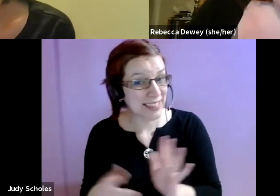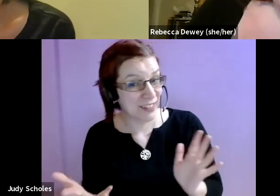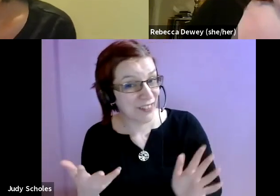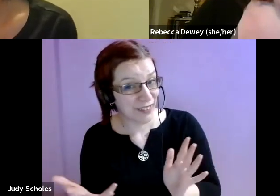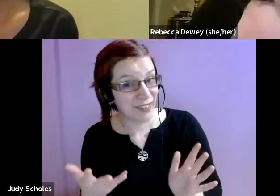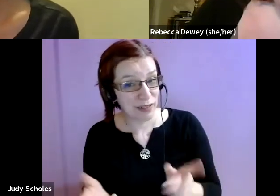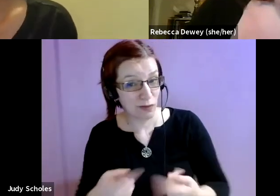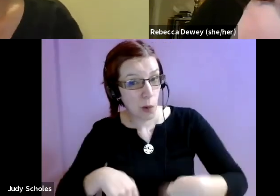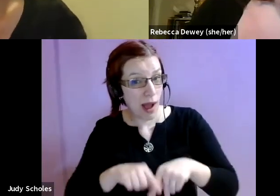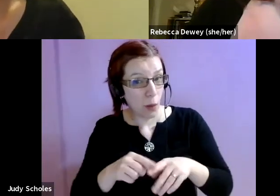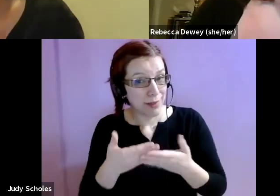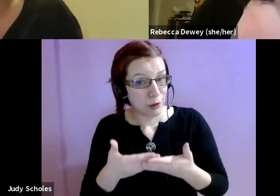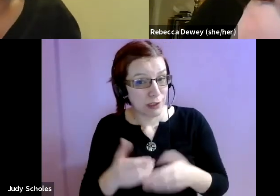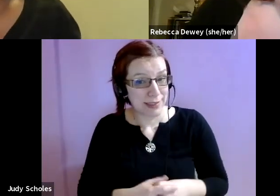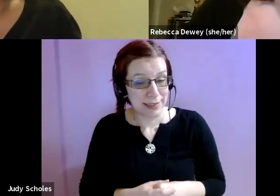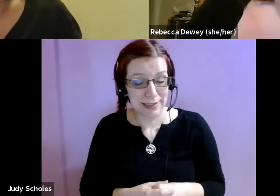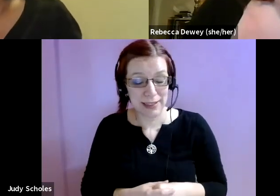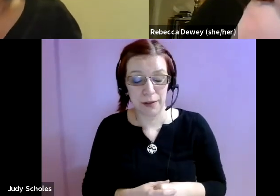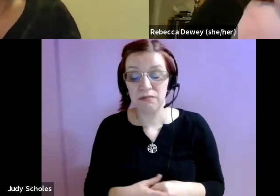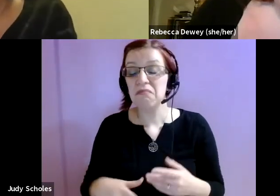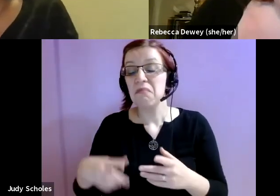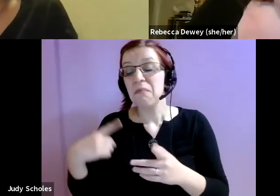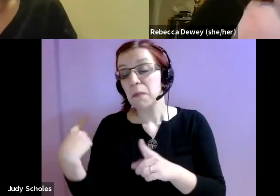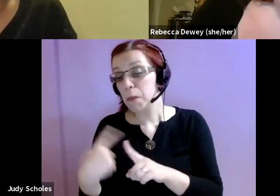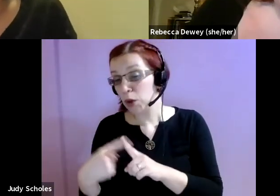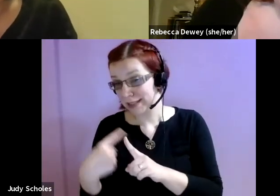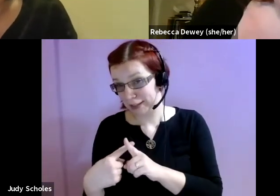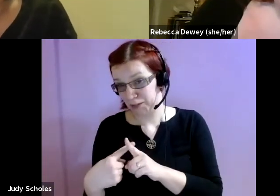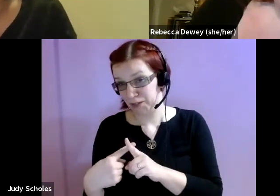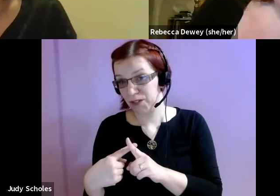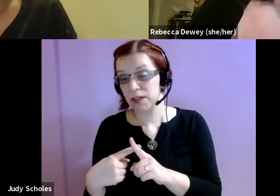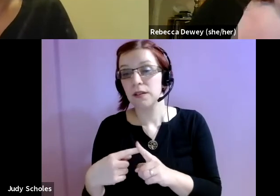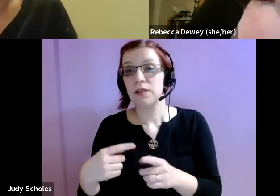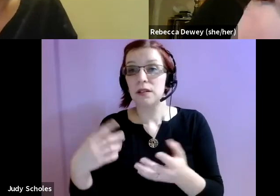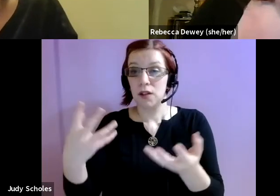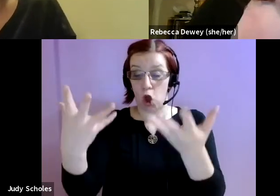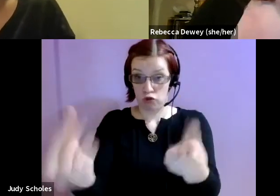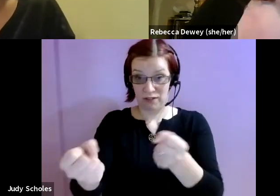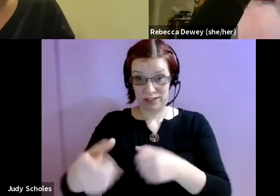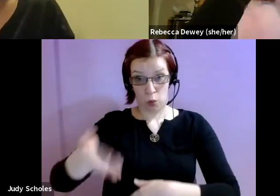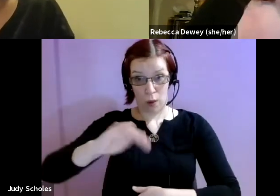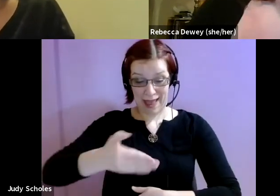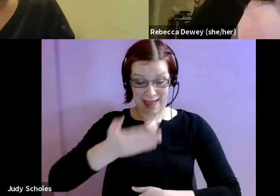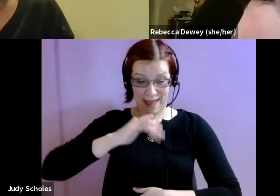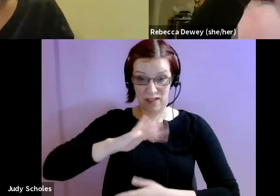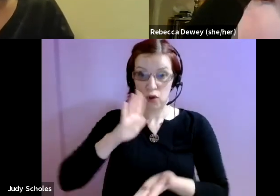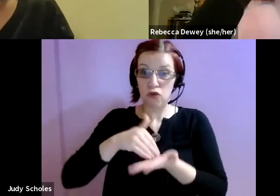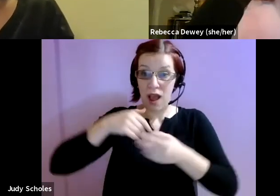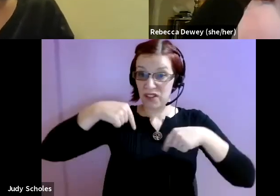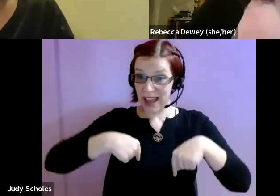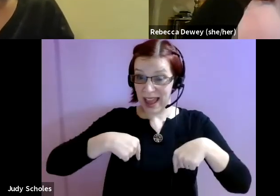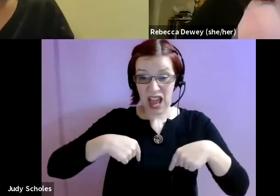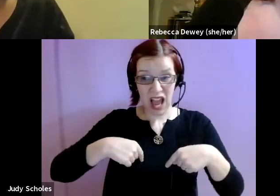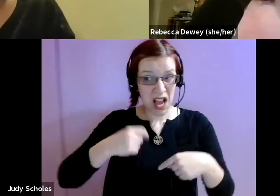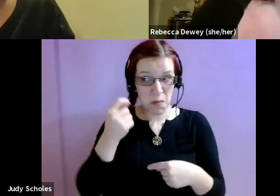science. The upsides of that are that by the time gravitational waves reach us, they really have not been